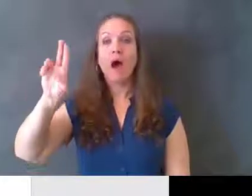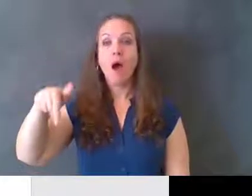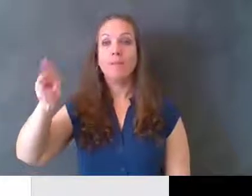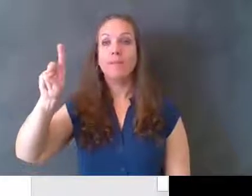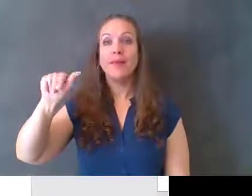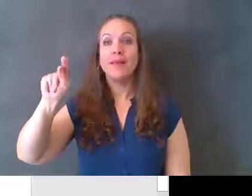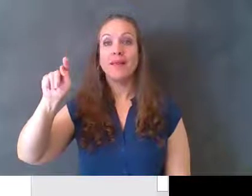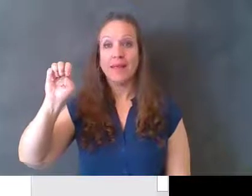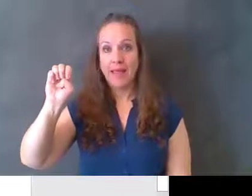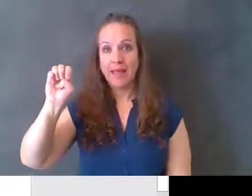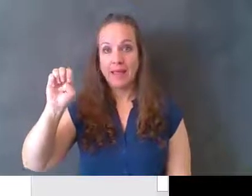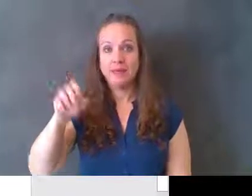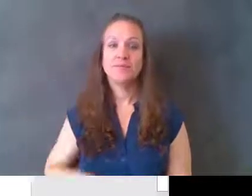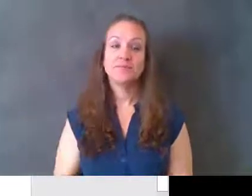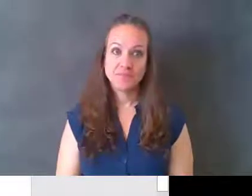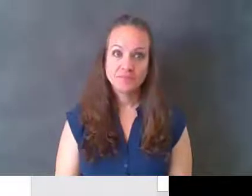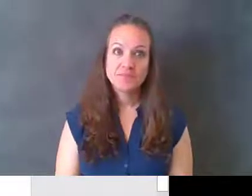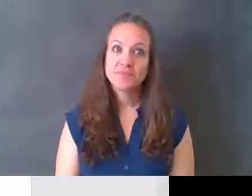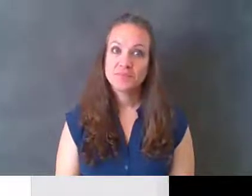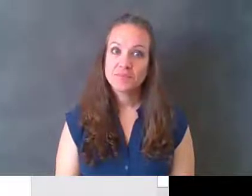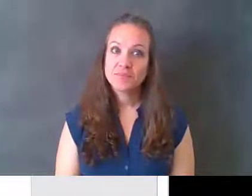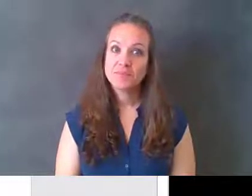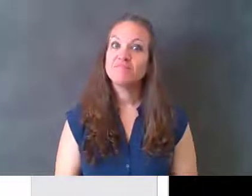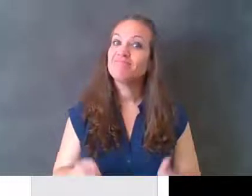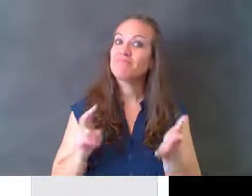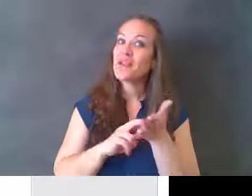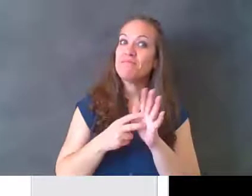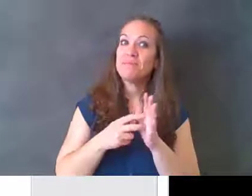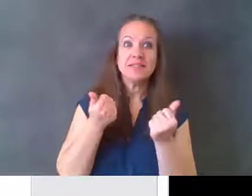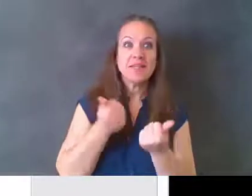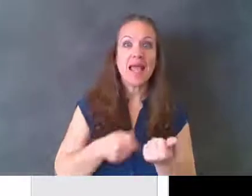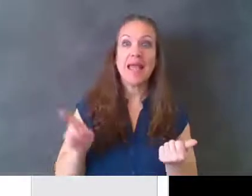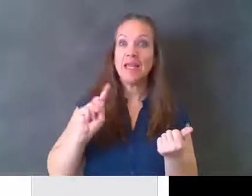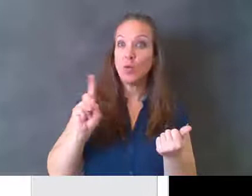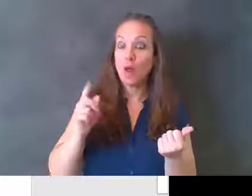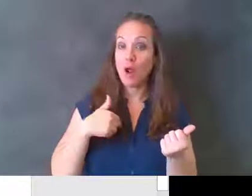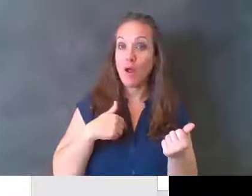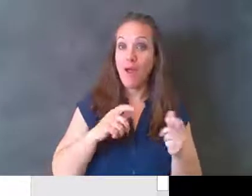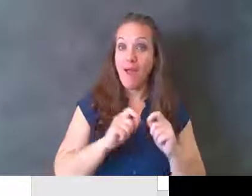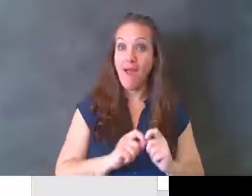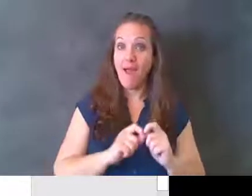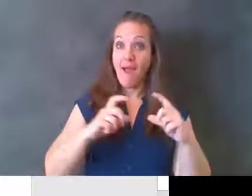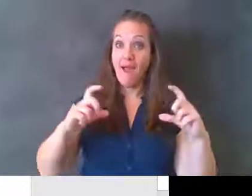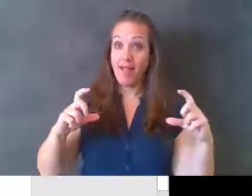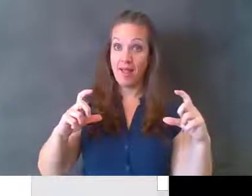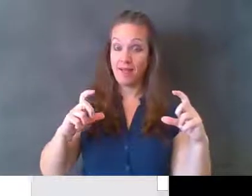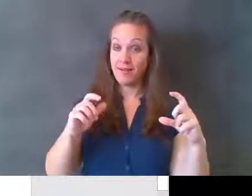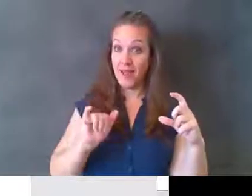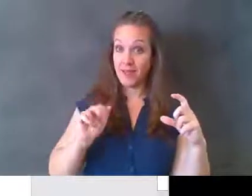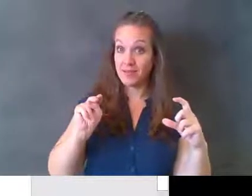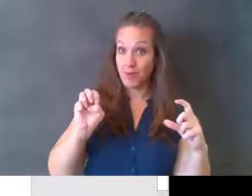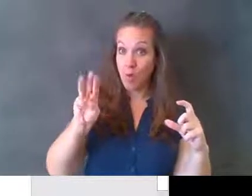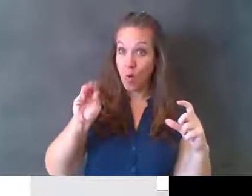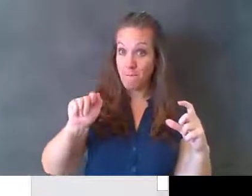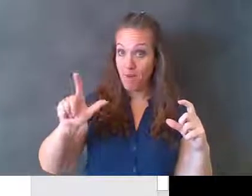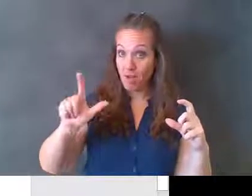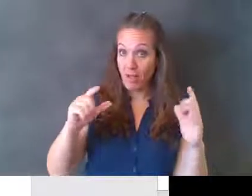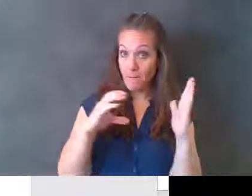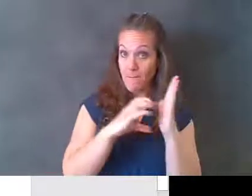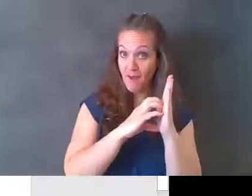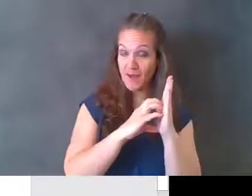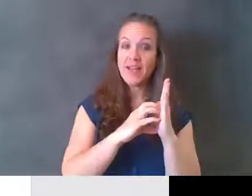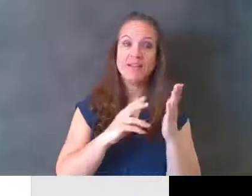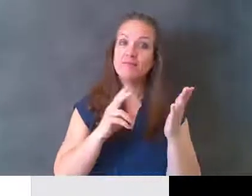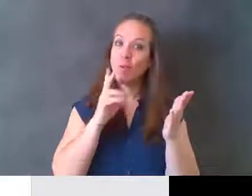match selection. And now anywhere in my document where I highlight that, it'll be the normal text, will be